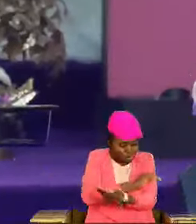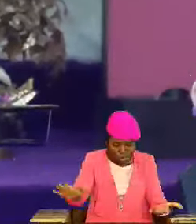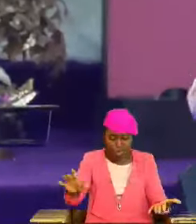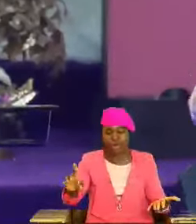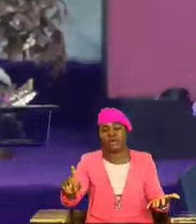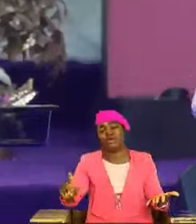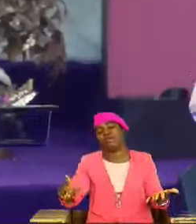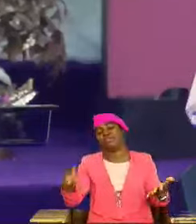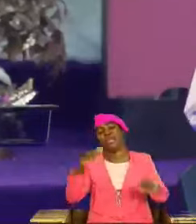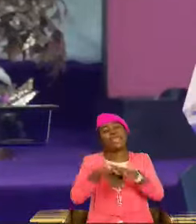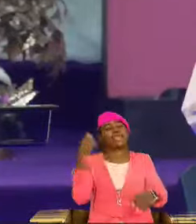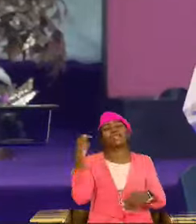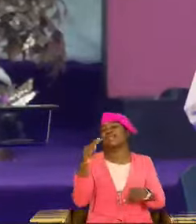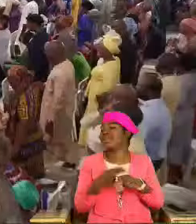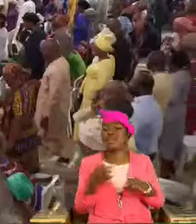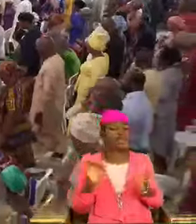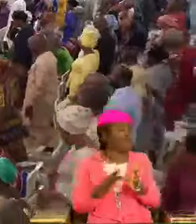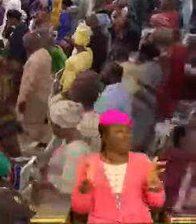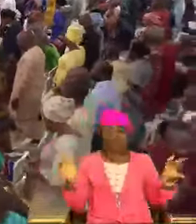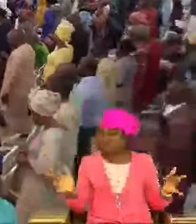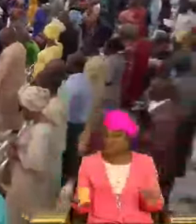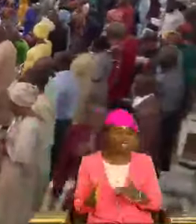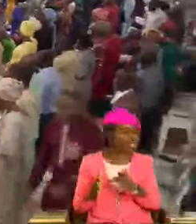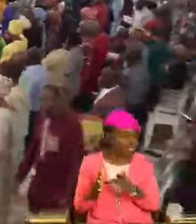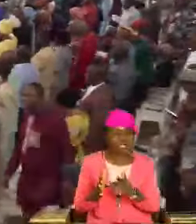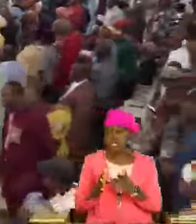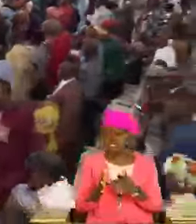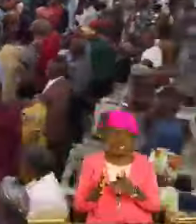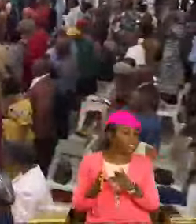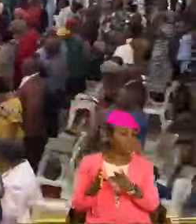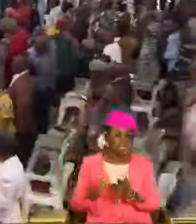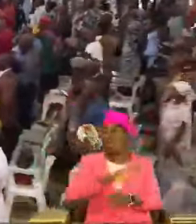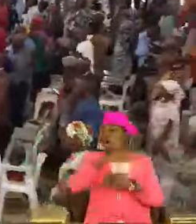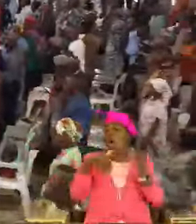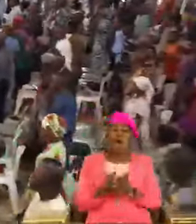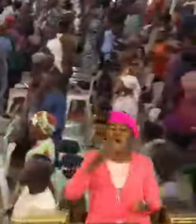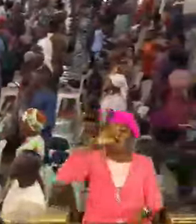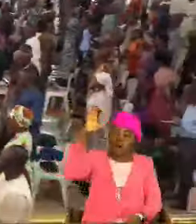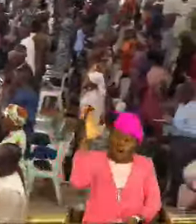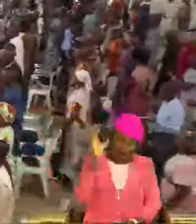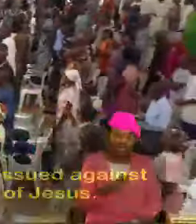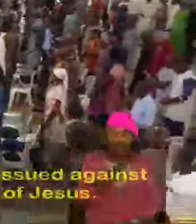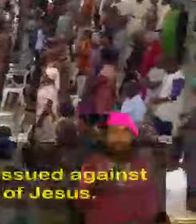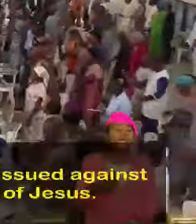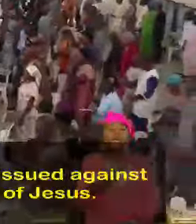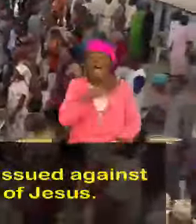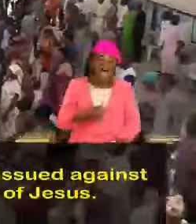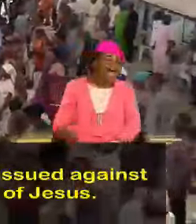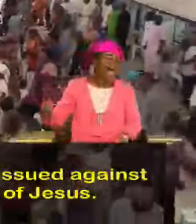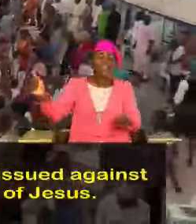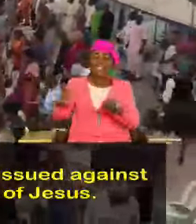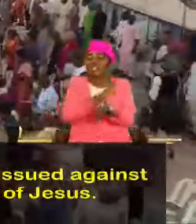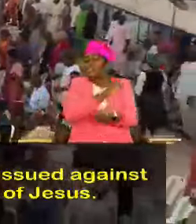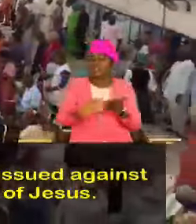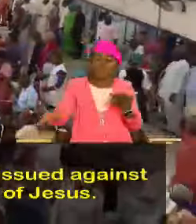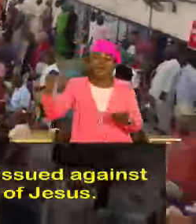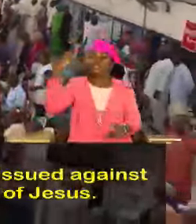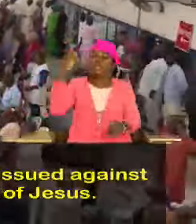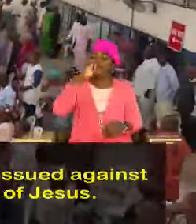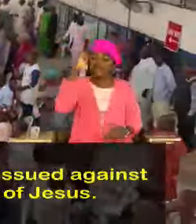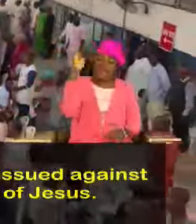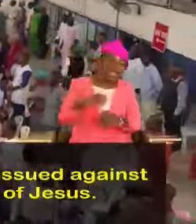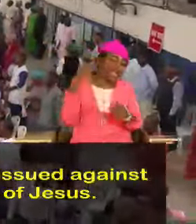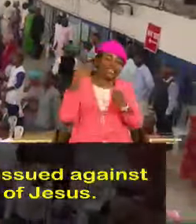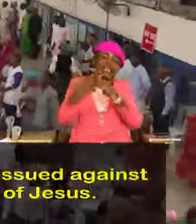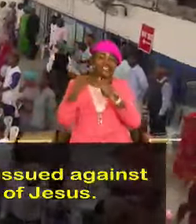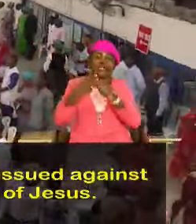destroyed in the name of Jesus all curses and destructive incantations